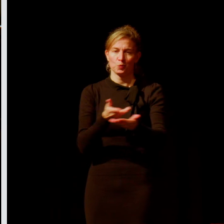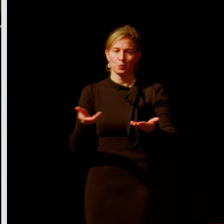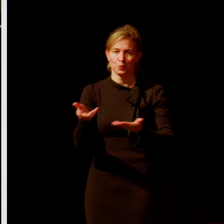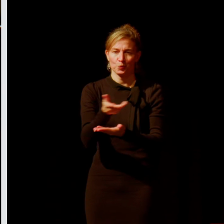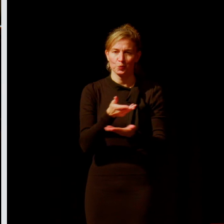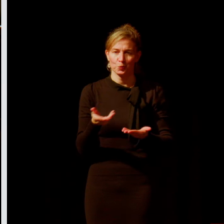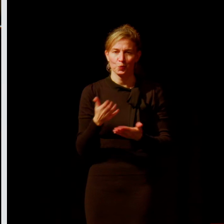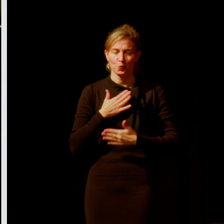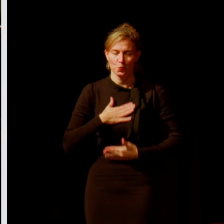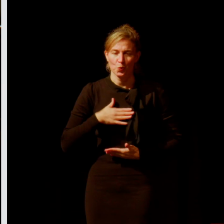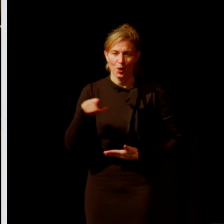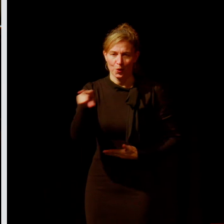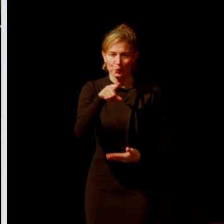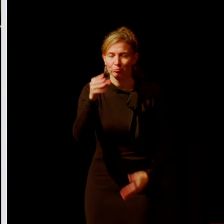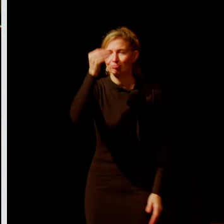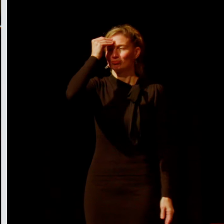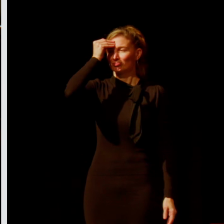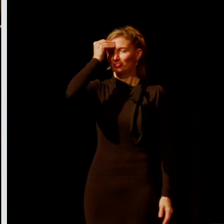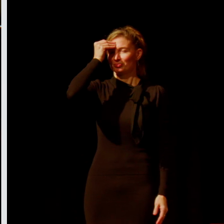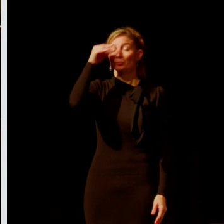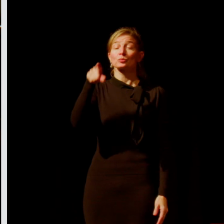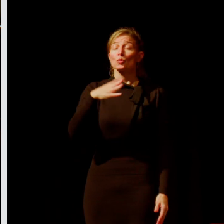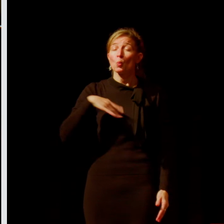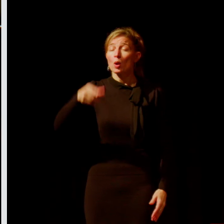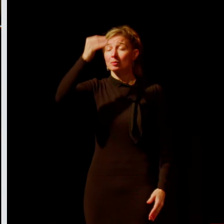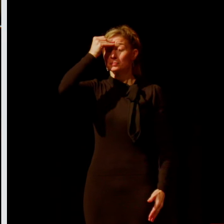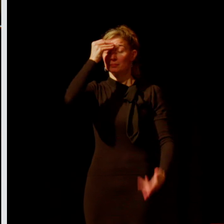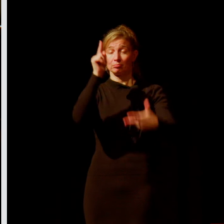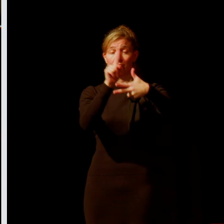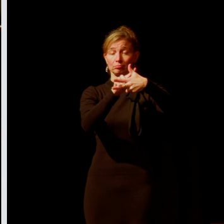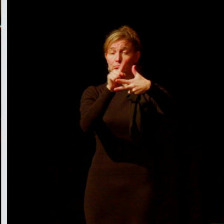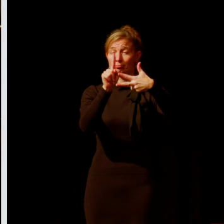What I want you to take away from this talk? 3 things.